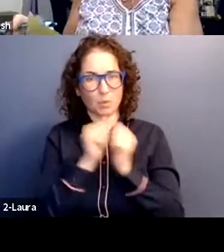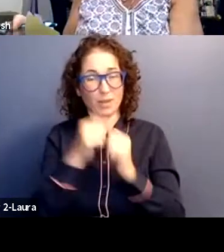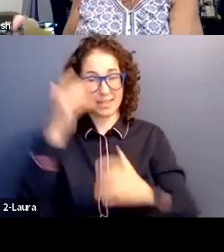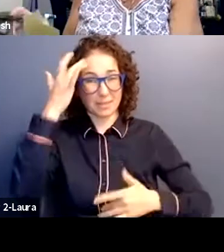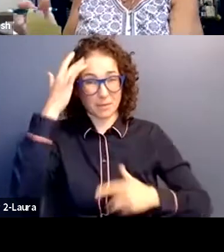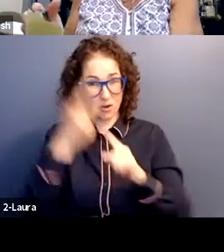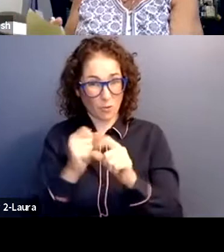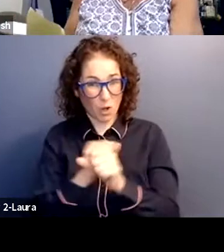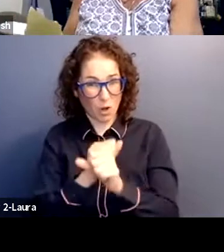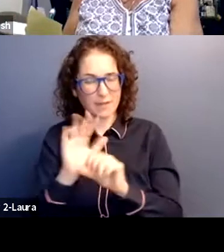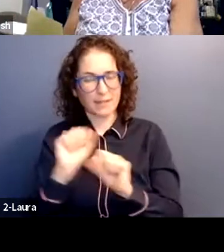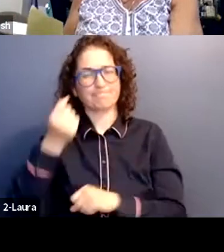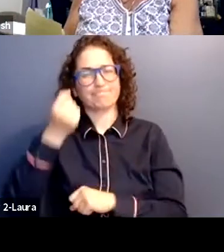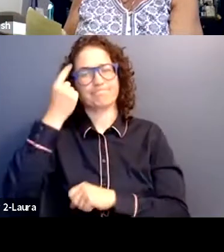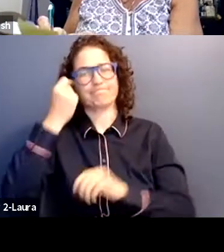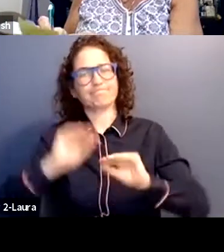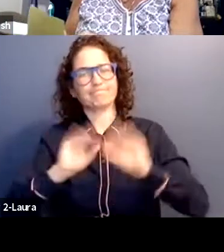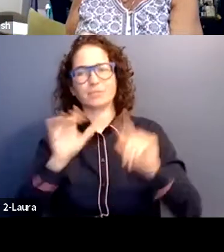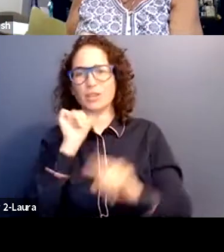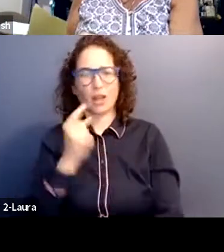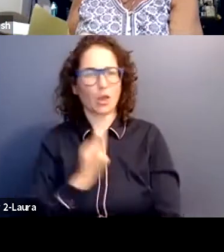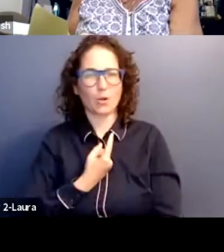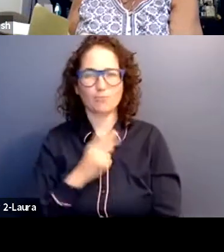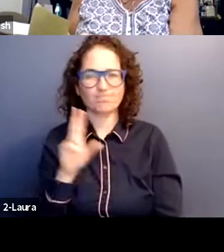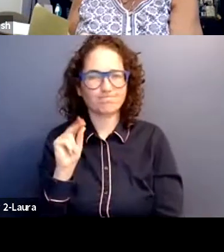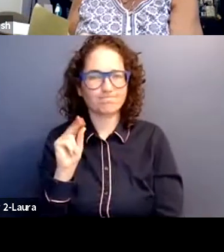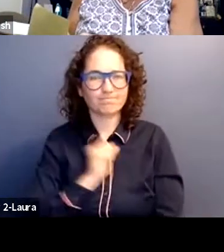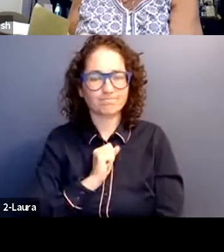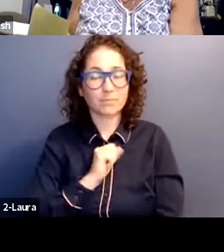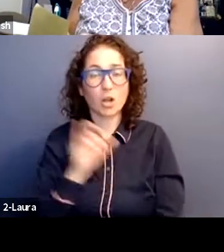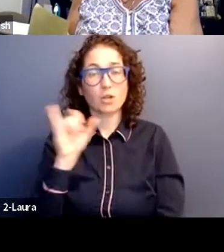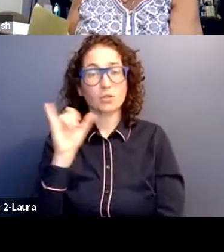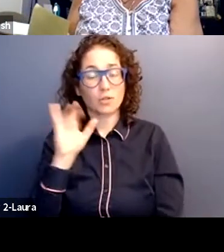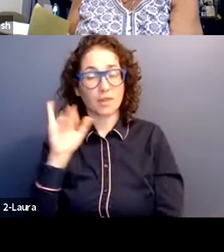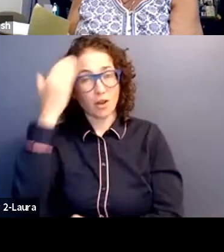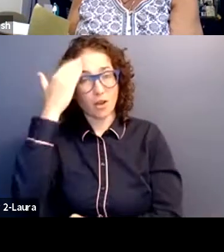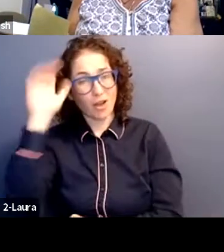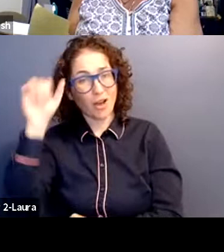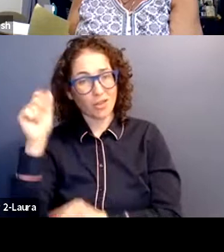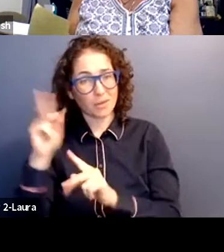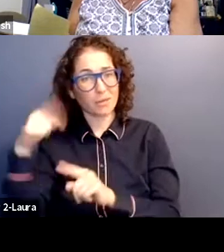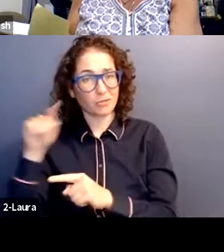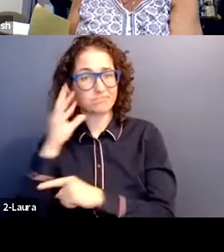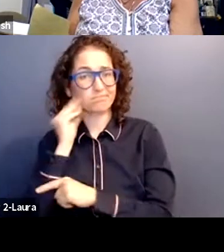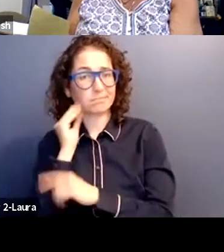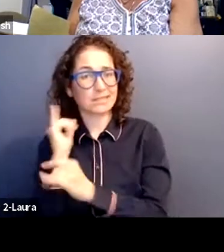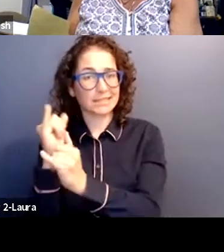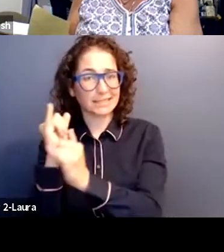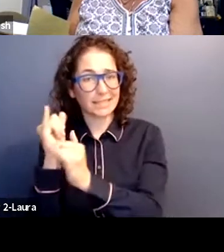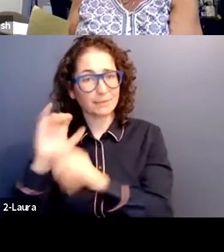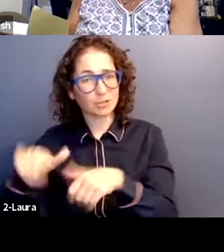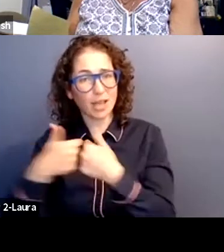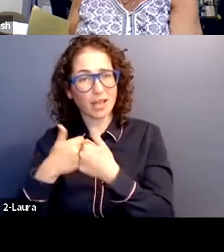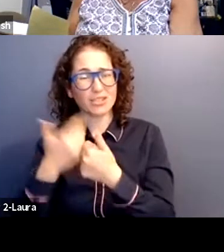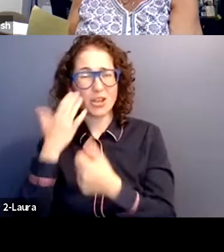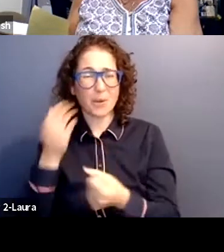with a better understanding that they're not alone. And in addition to the knowledge that others are facing the same challenges, know that there are so many